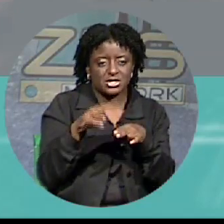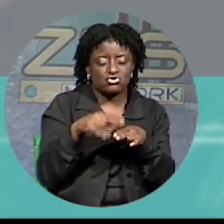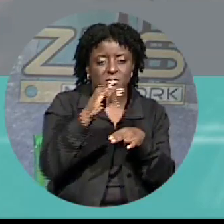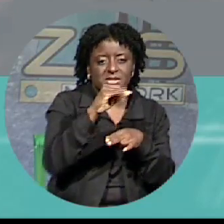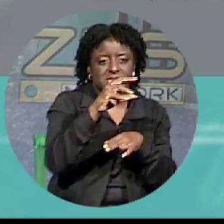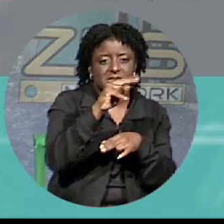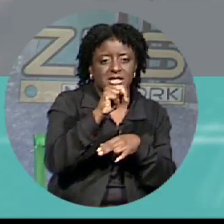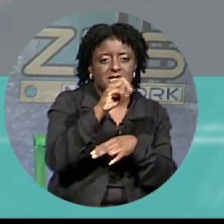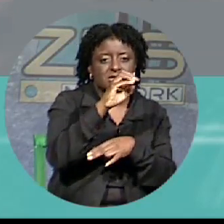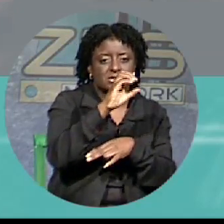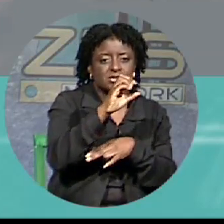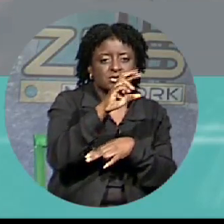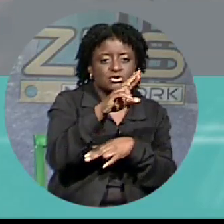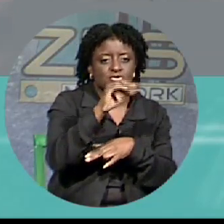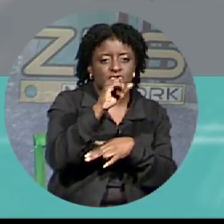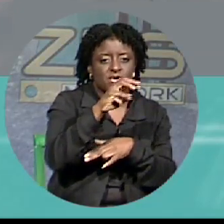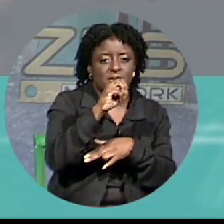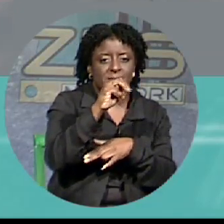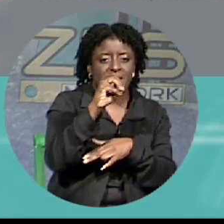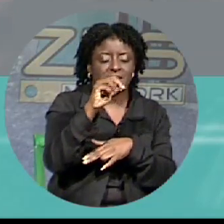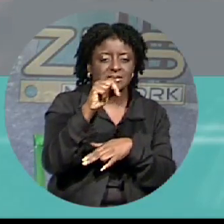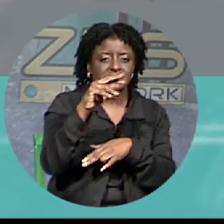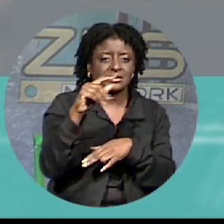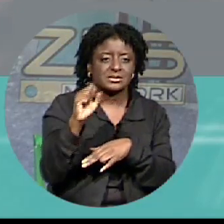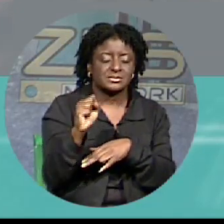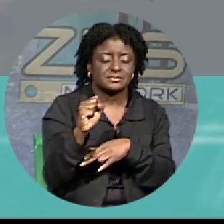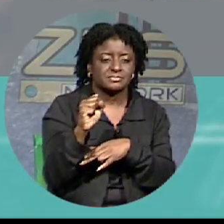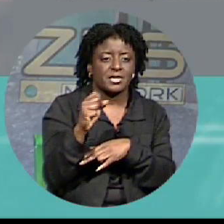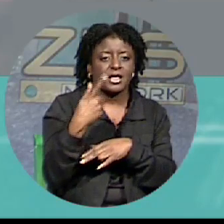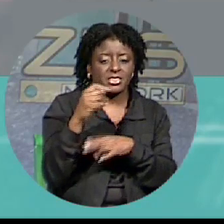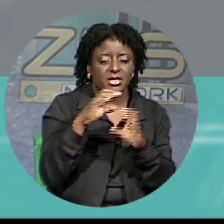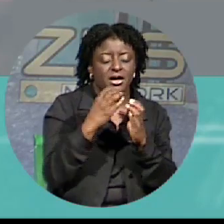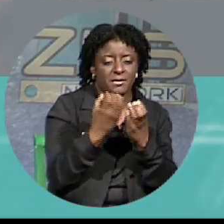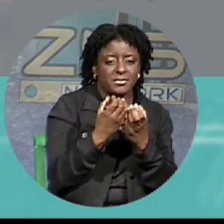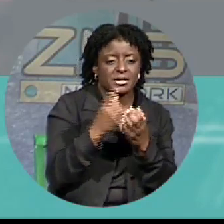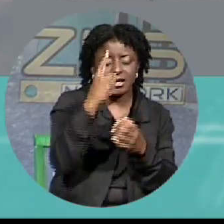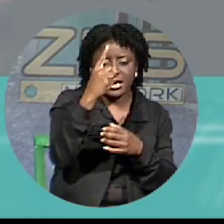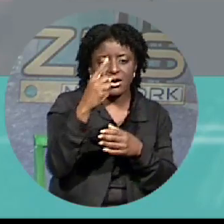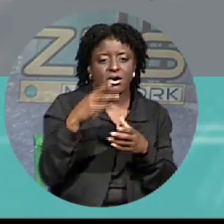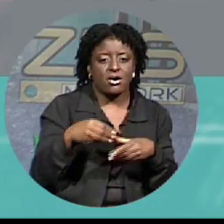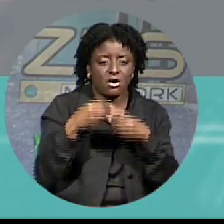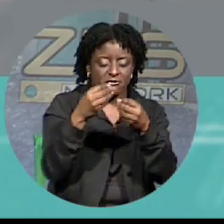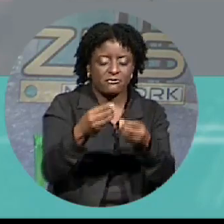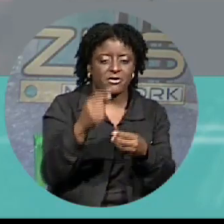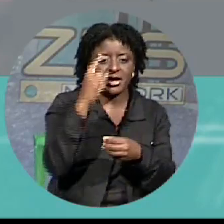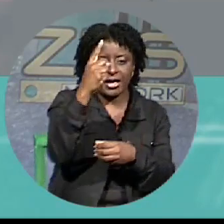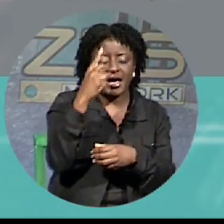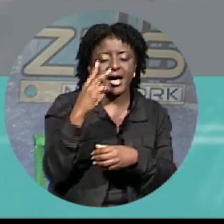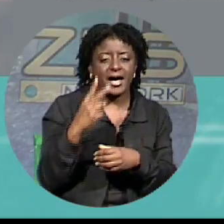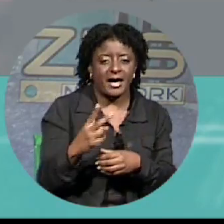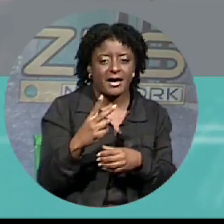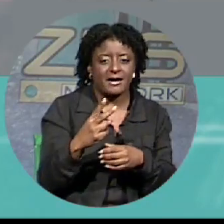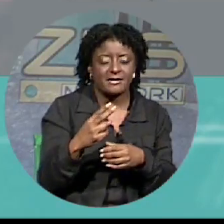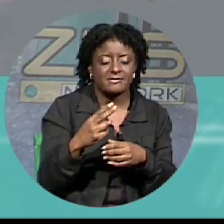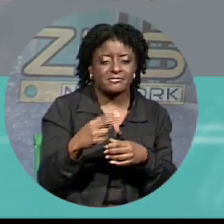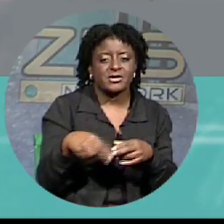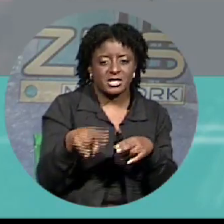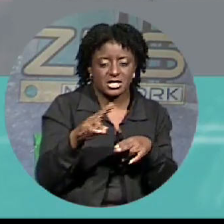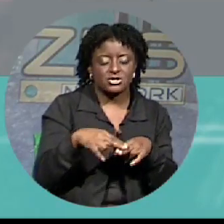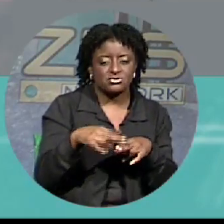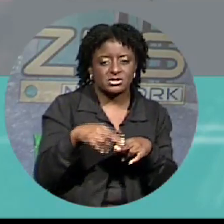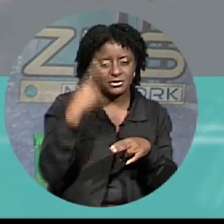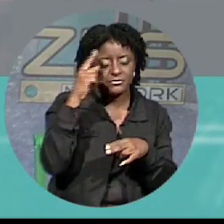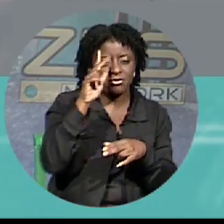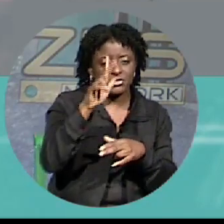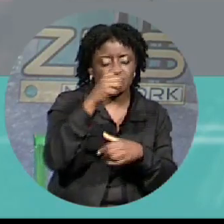with the company in every regard. The company is offering us half increments for 3 years when we've already given up 2 years, which will be year